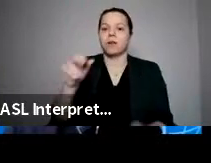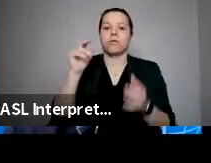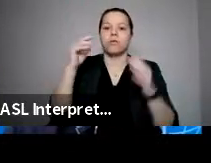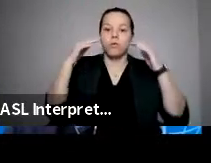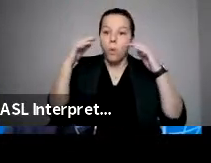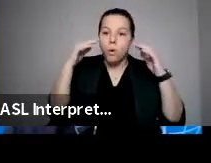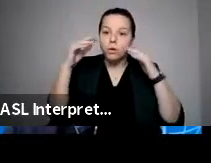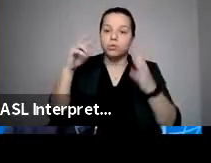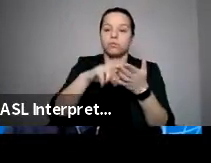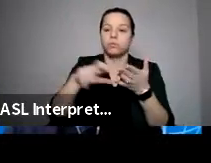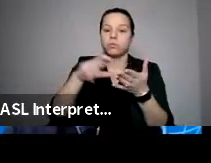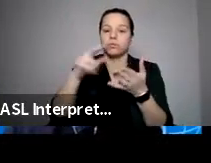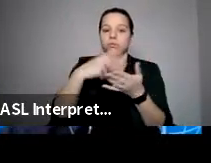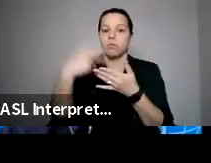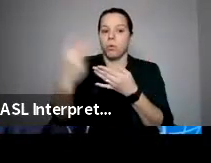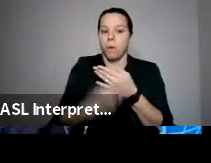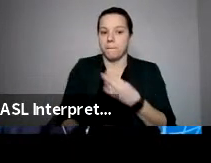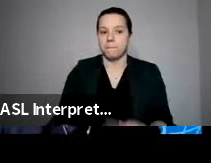program.